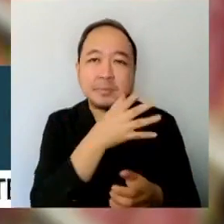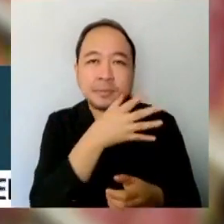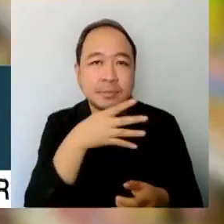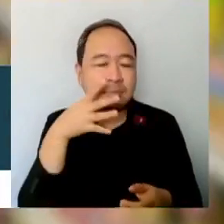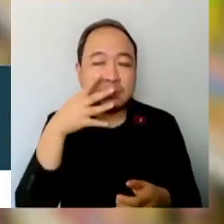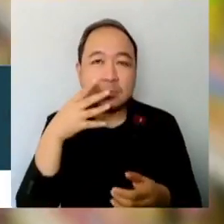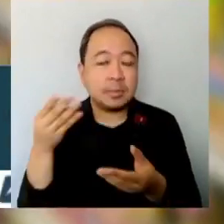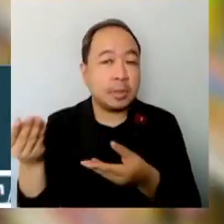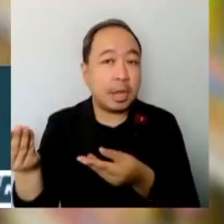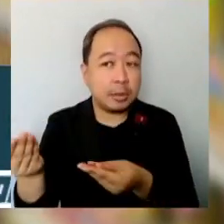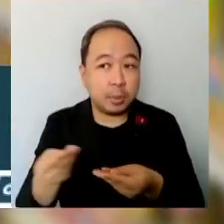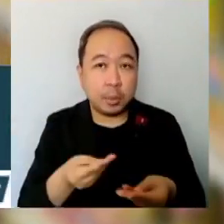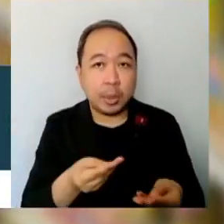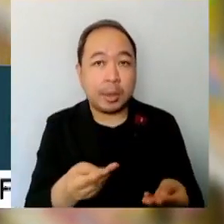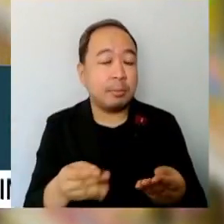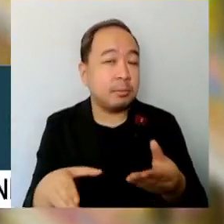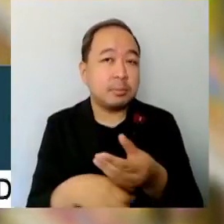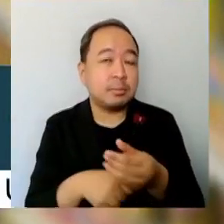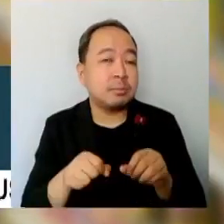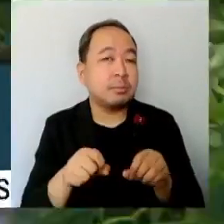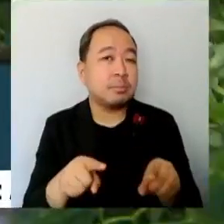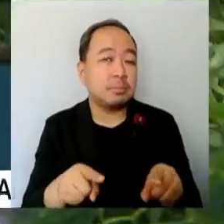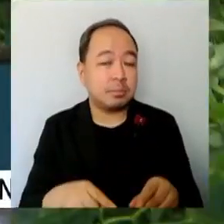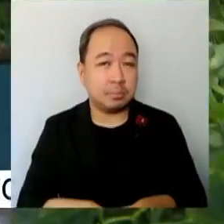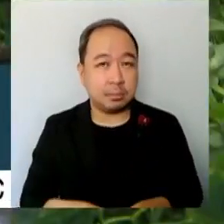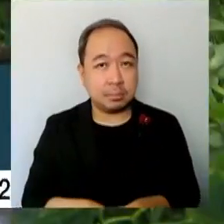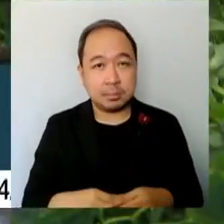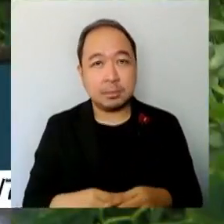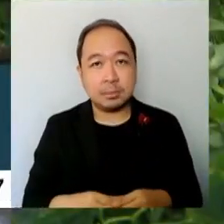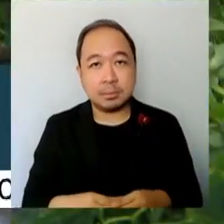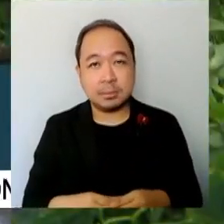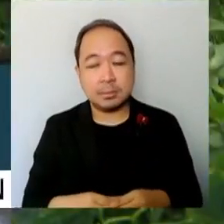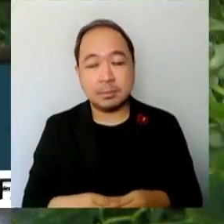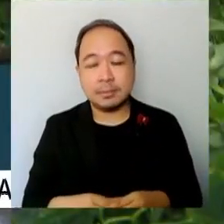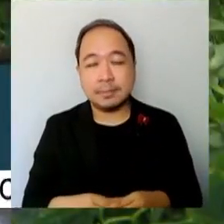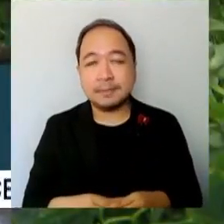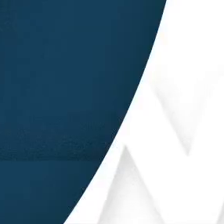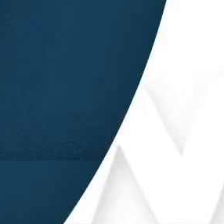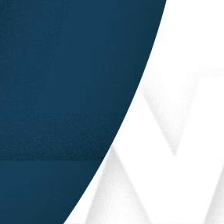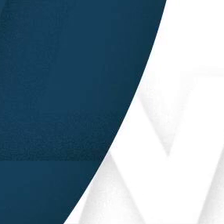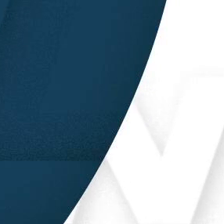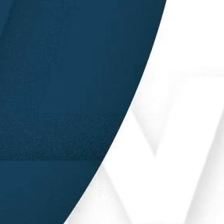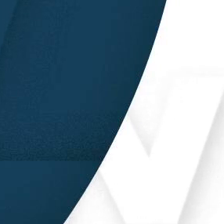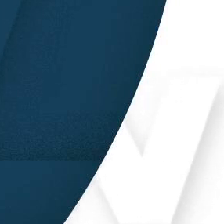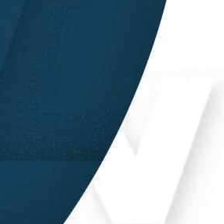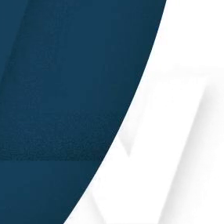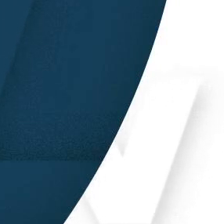end quote. Carmina, back to you. Thanks a lot. Warren de Guzman there joining us on the line.